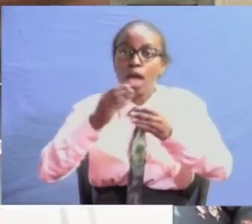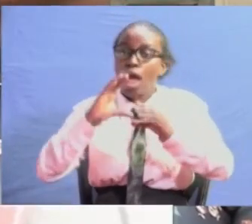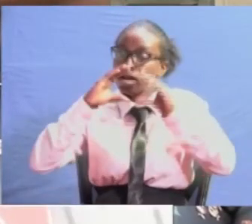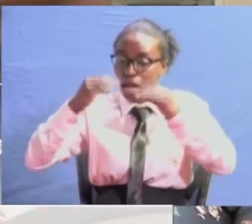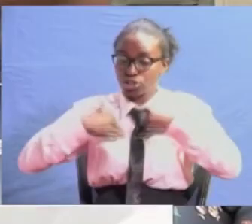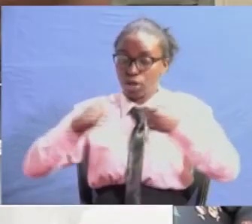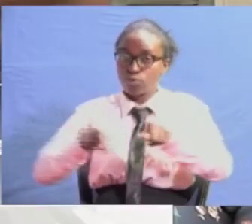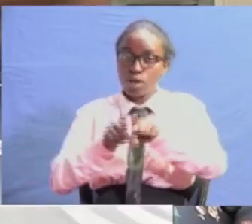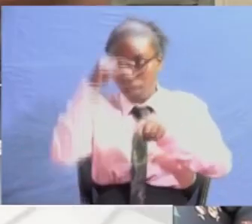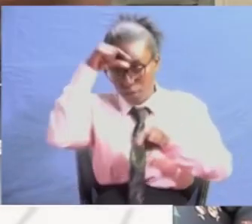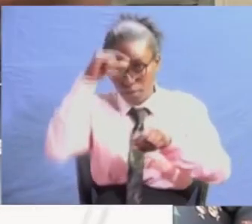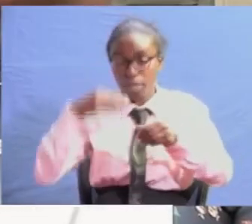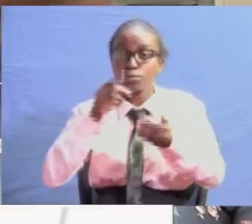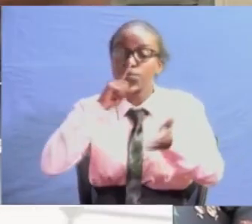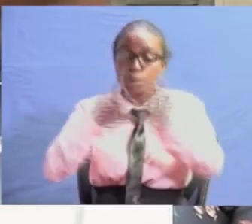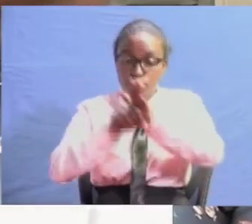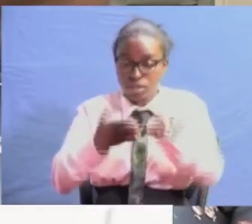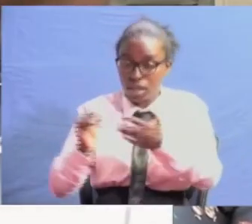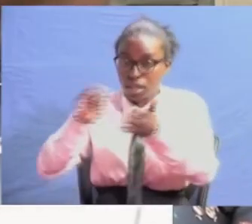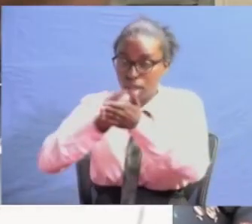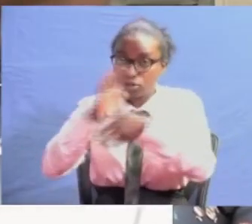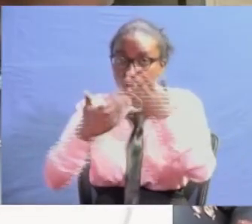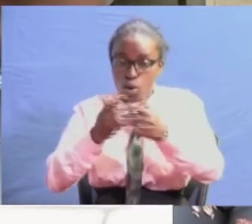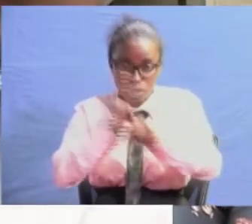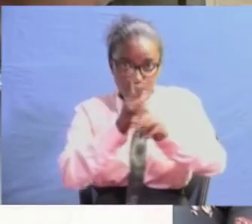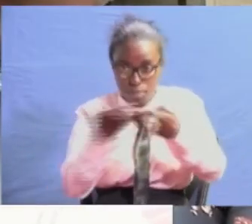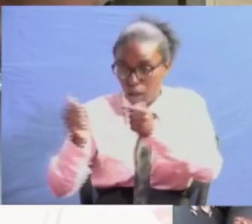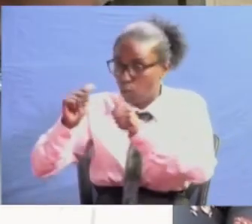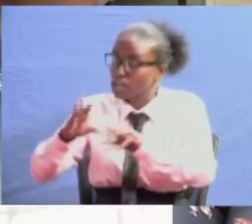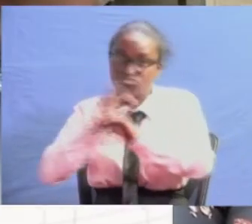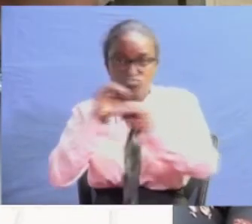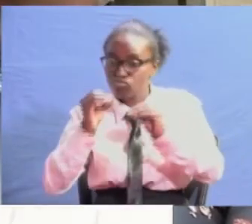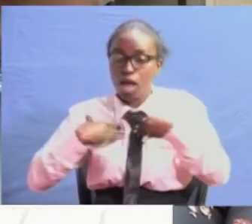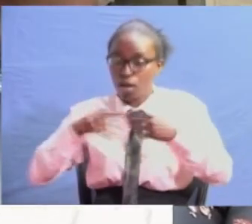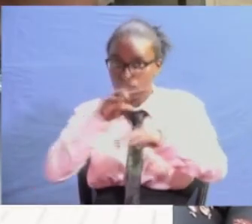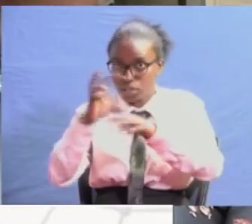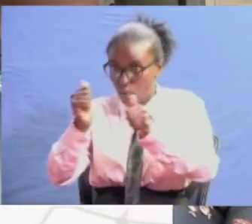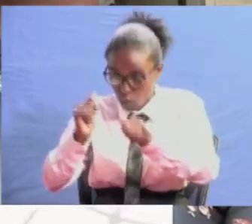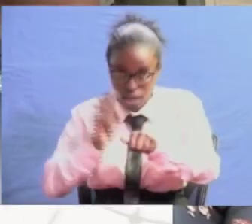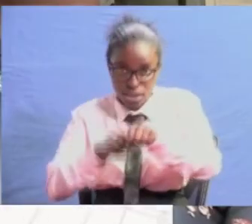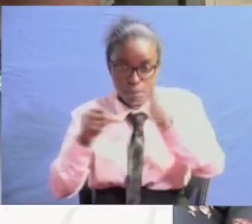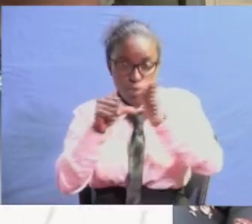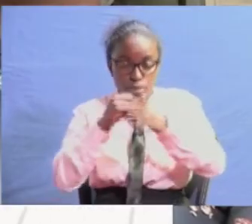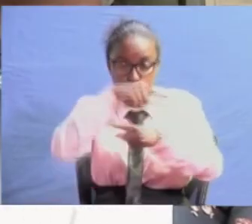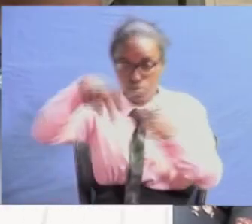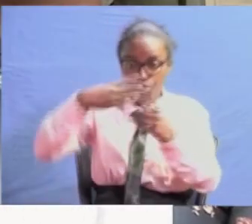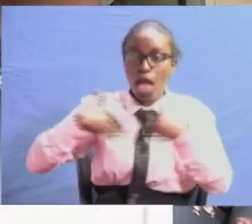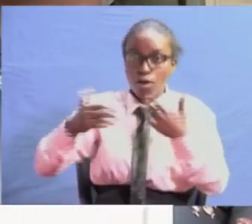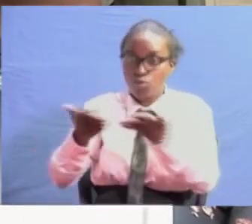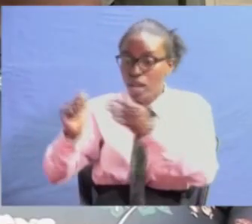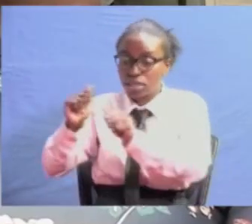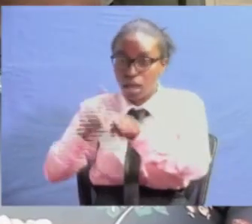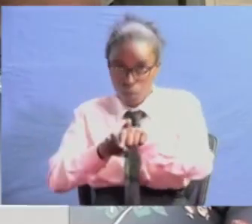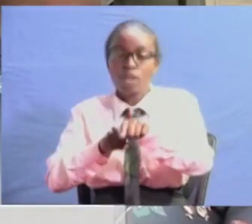gadgets that the government promised that will be installed are not installed. They could have looked into circumstances surrounding it so that you don't